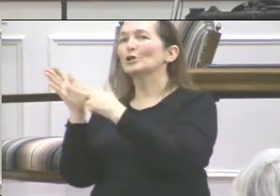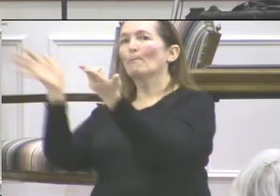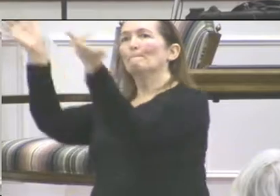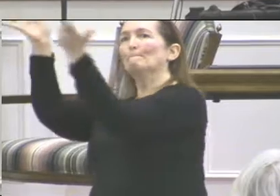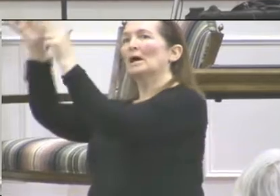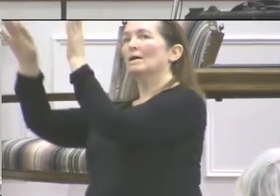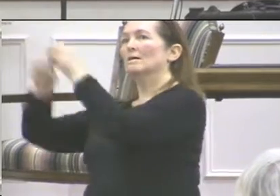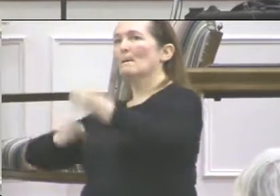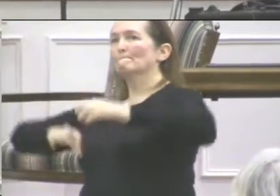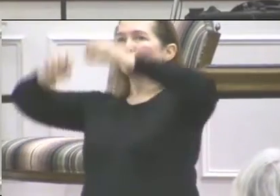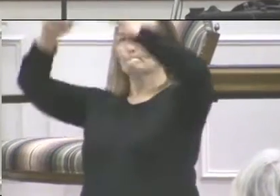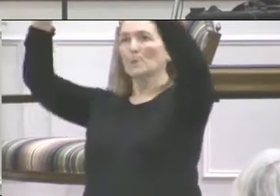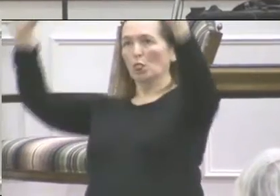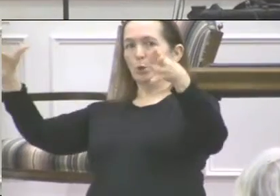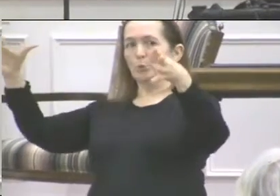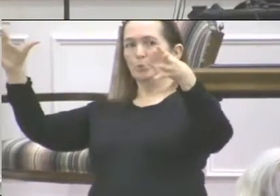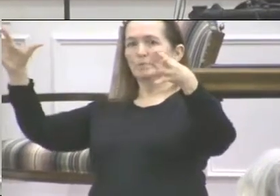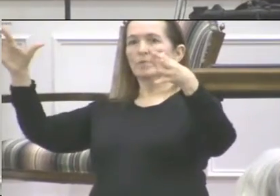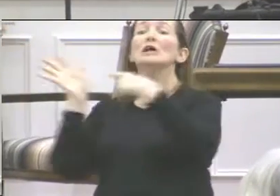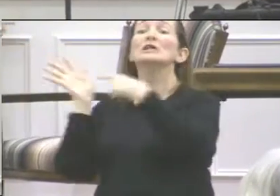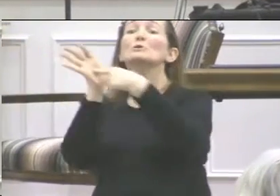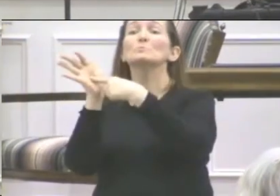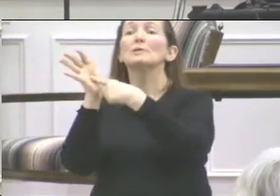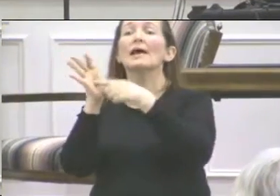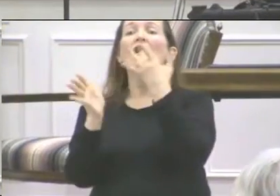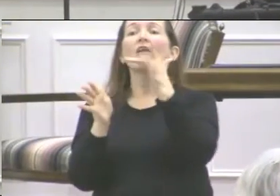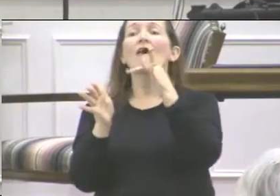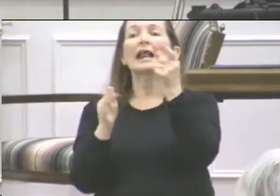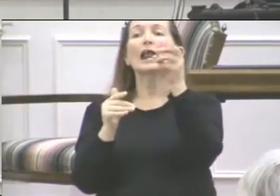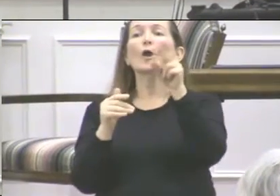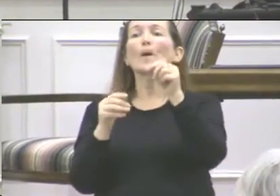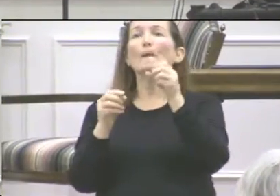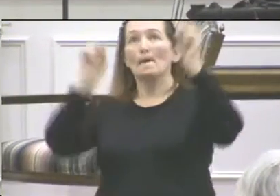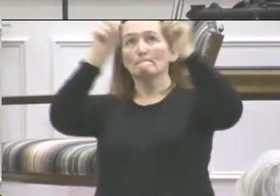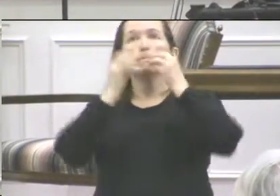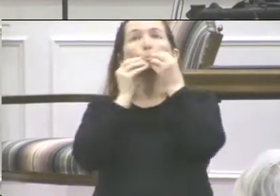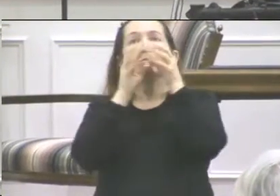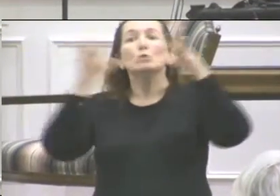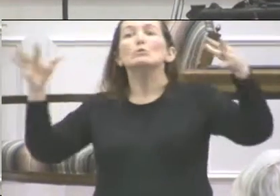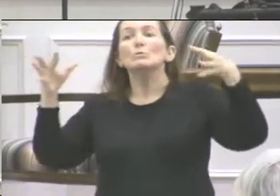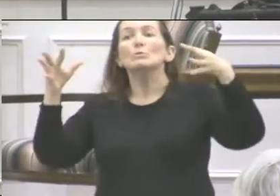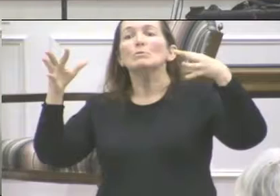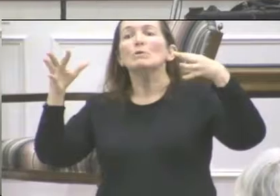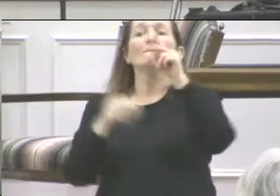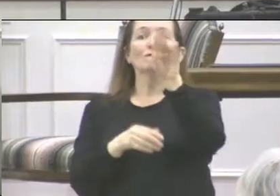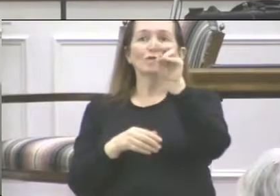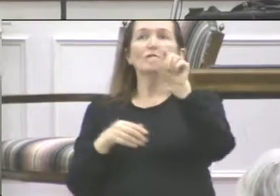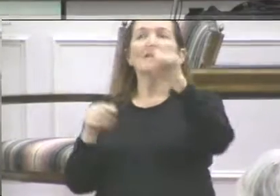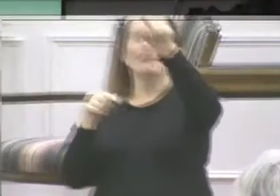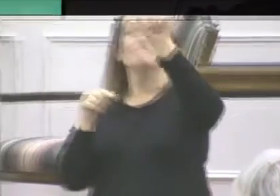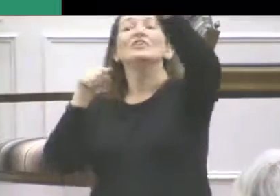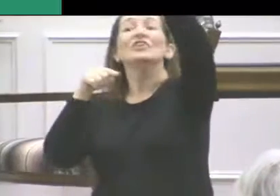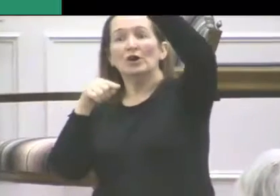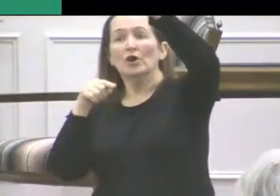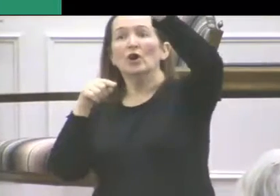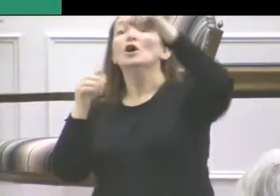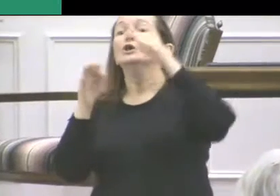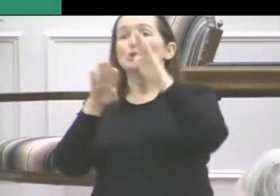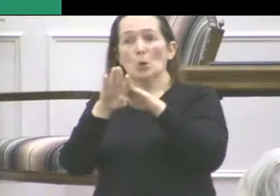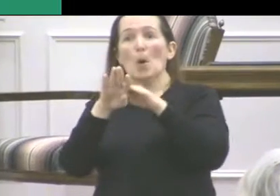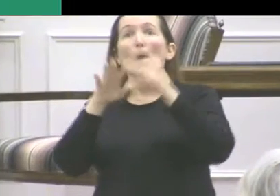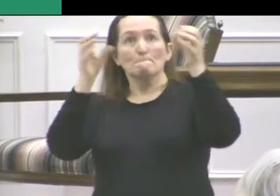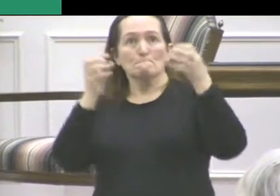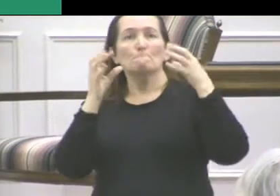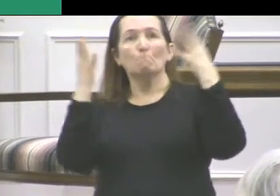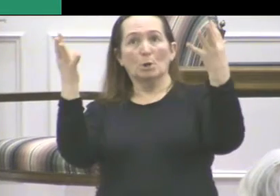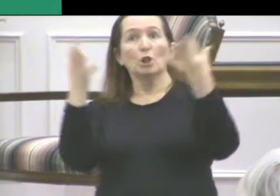understand that real quick because... There's a little display of a hot air balloon back on the is put together. Gotcha. Okay, see, I was